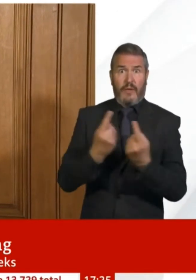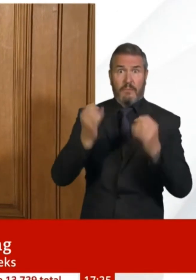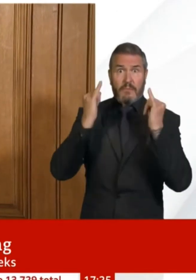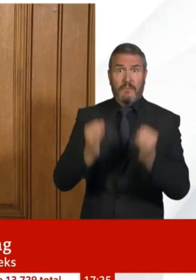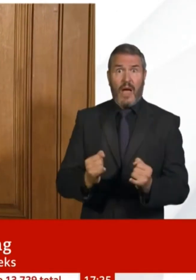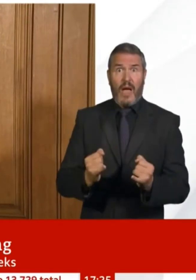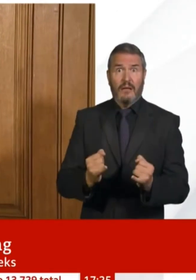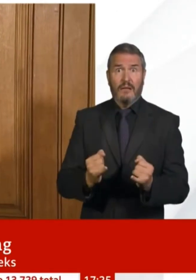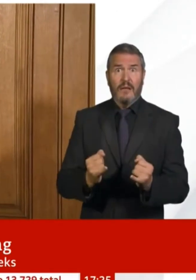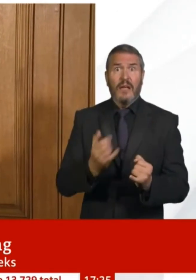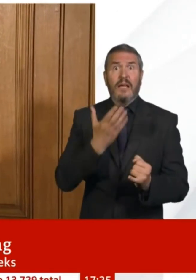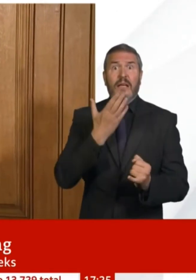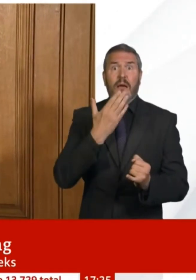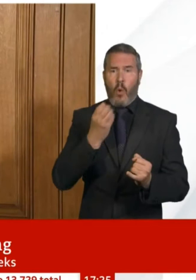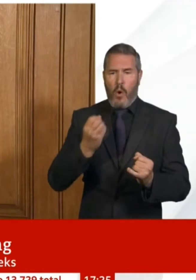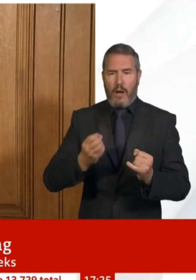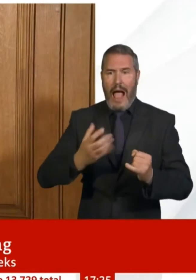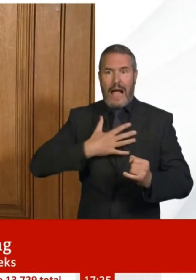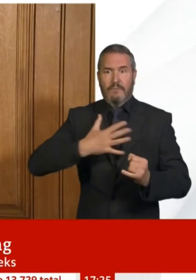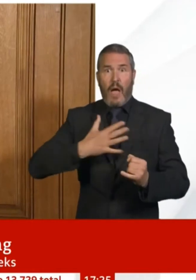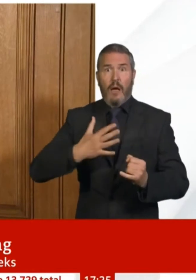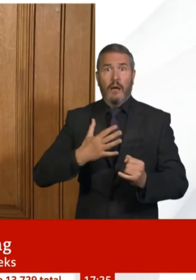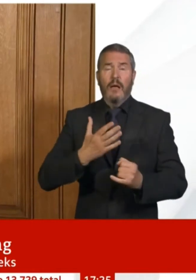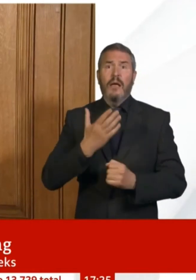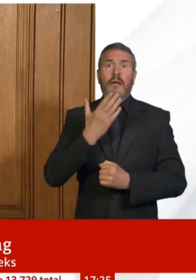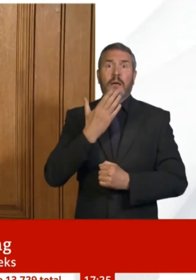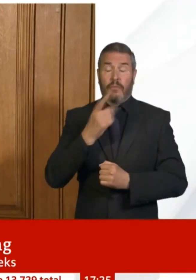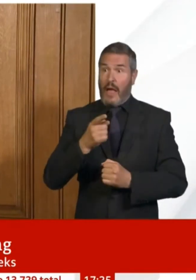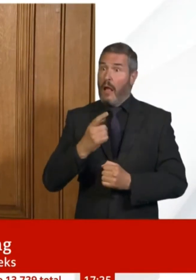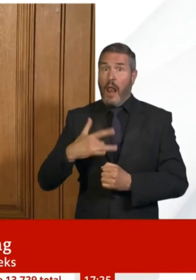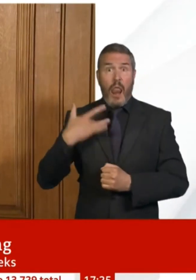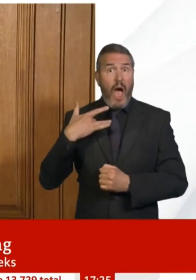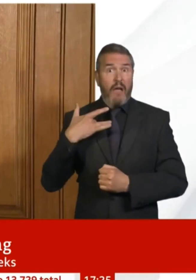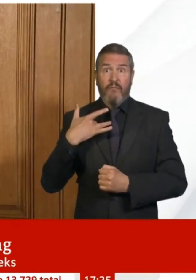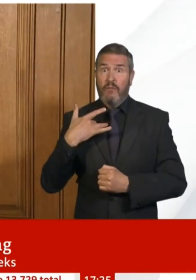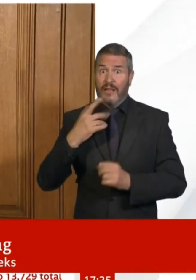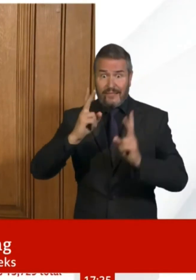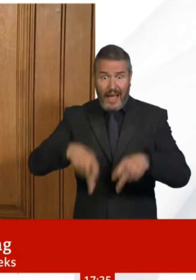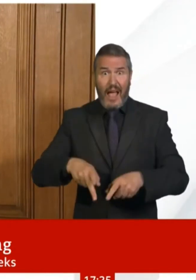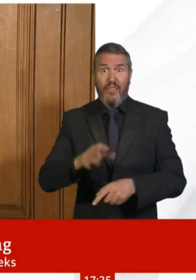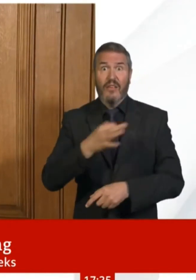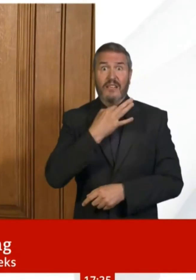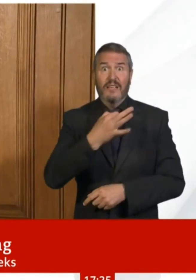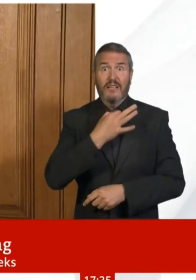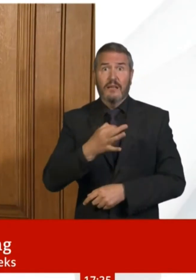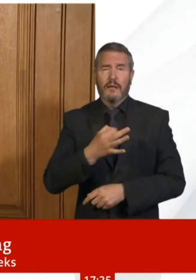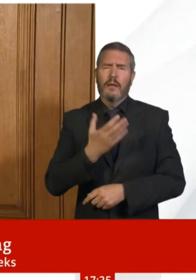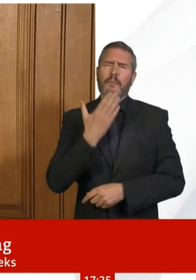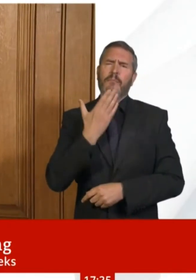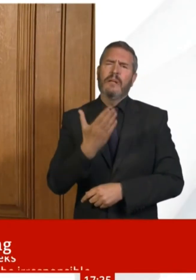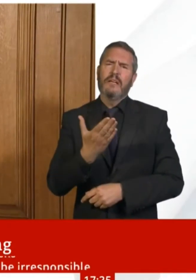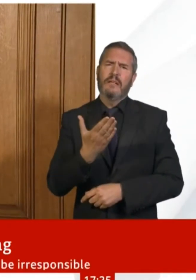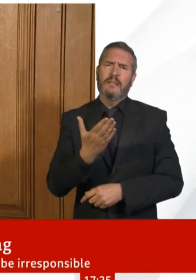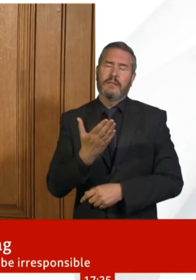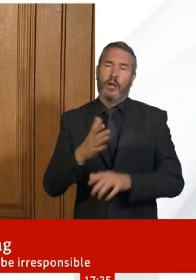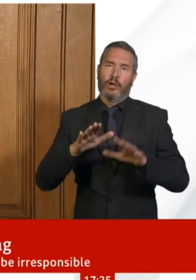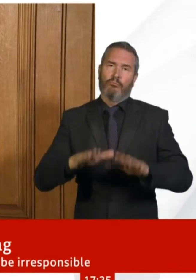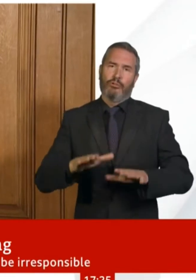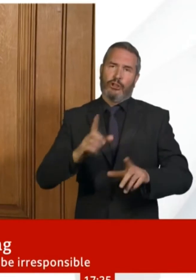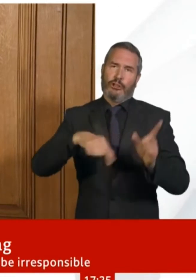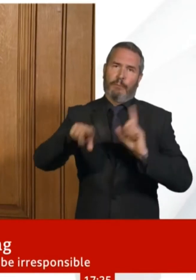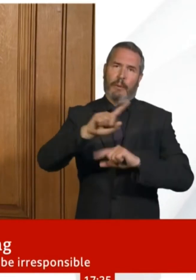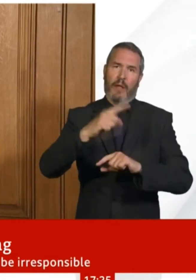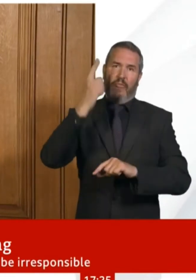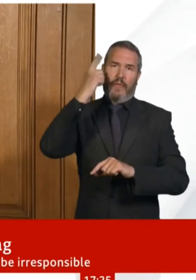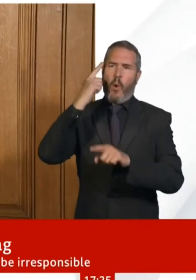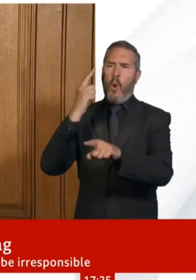bad flare-up of asthma, things like that which could be life-threatening, one of the things that the British public have done by taking the